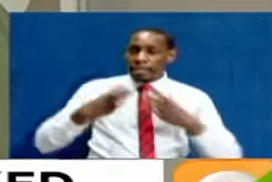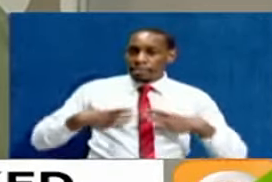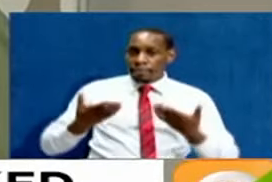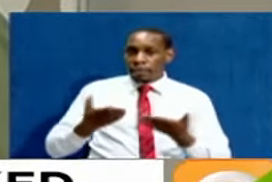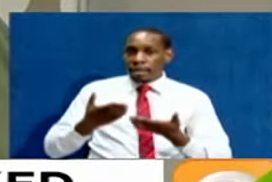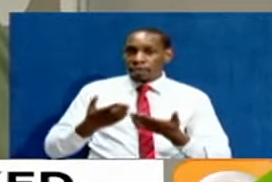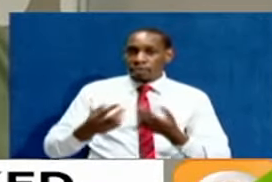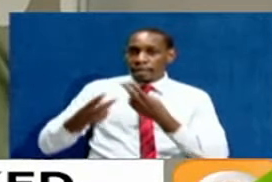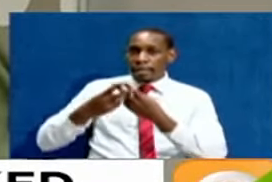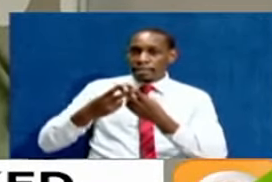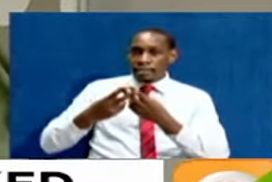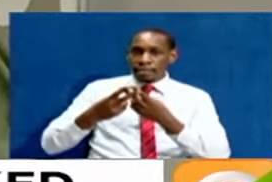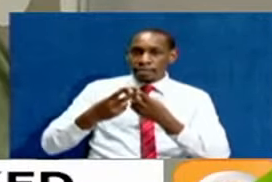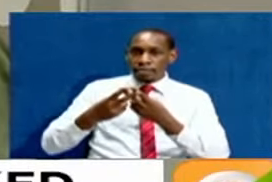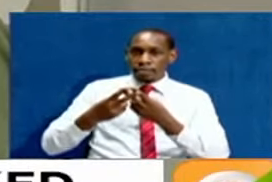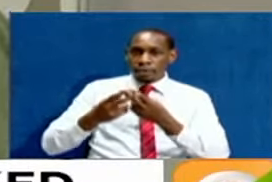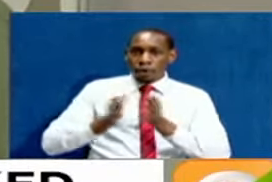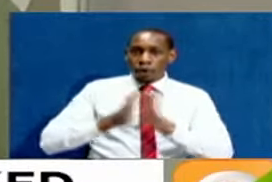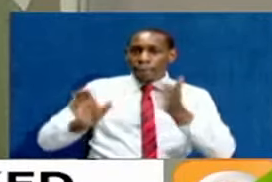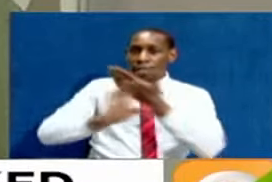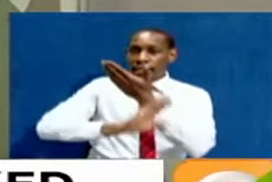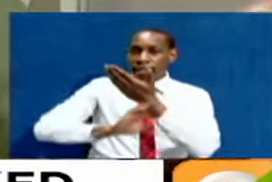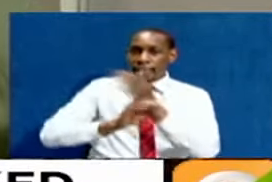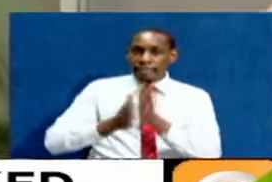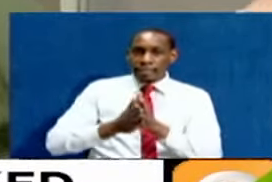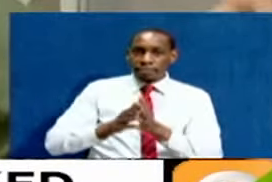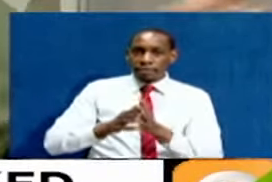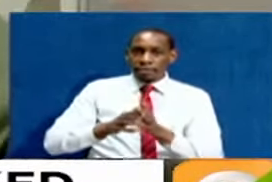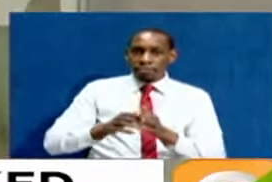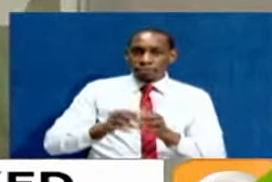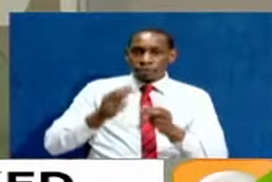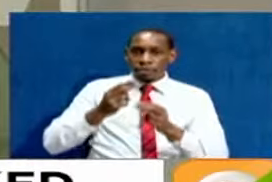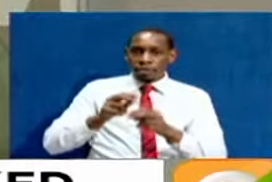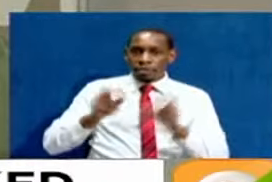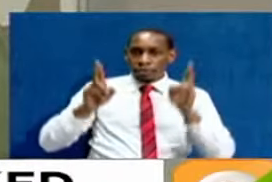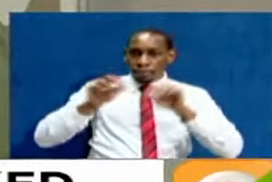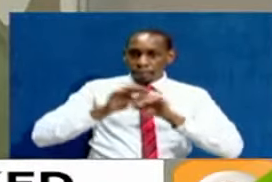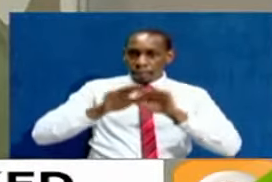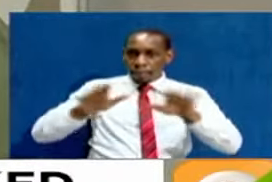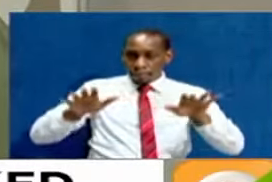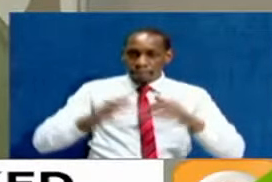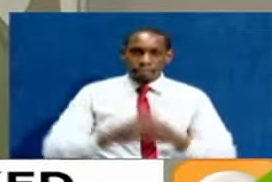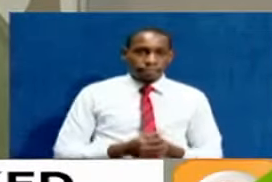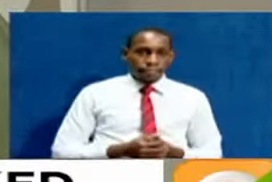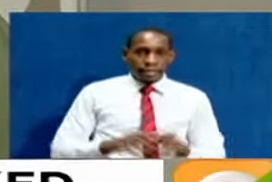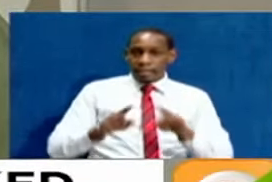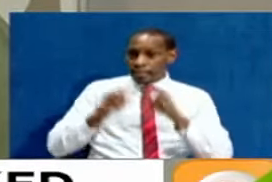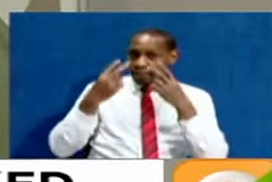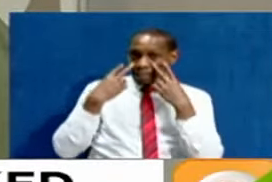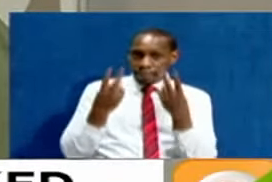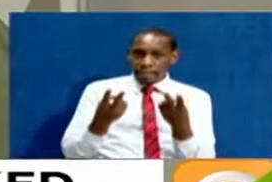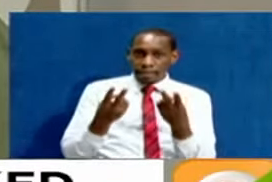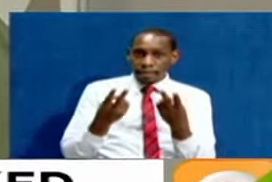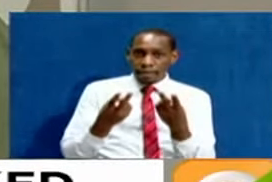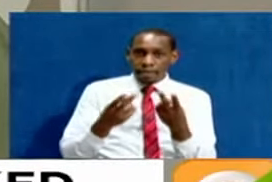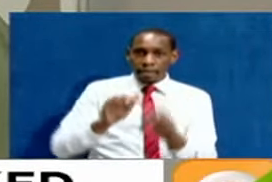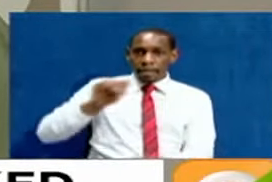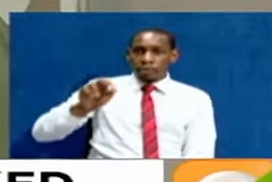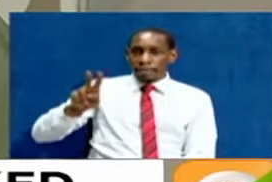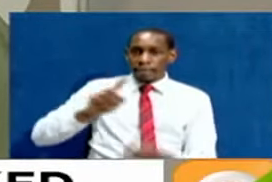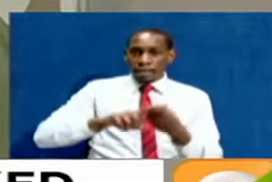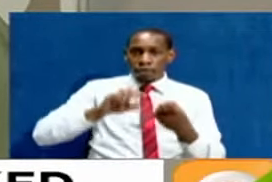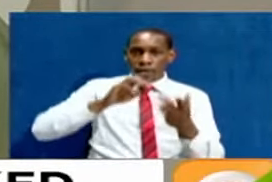The hashtag, I think, unlock the country was trending for some days. And finally, I think we've seen, I think, two counties,